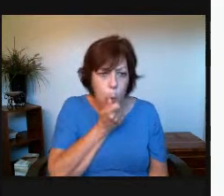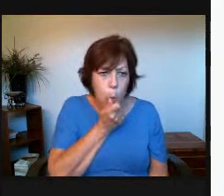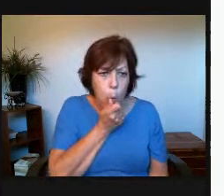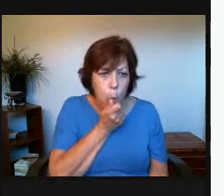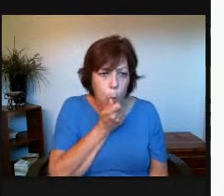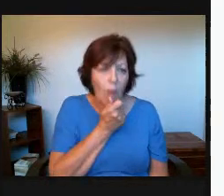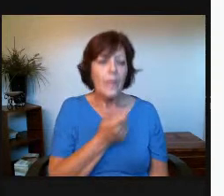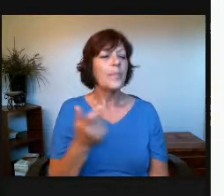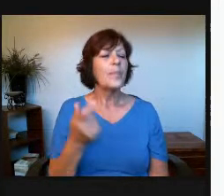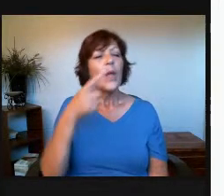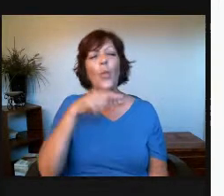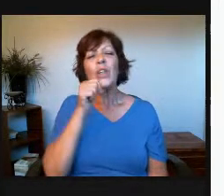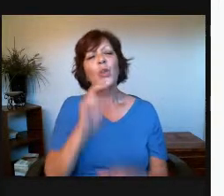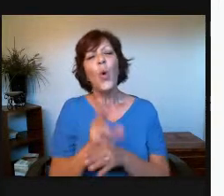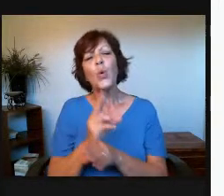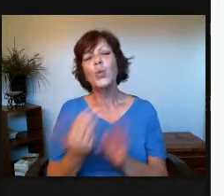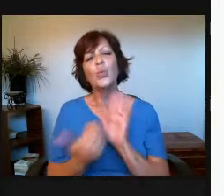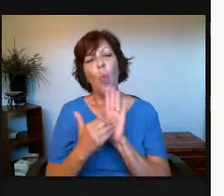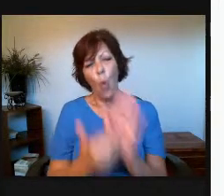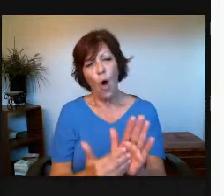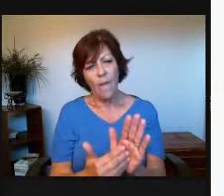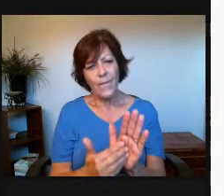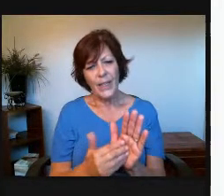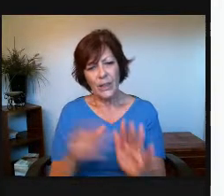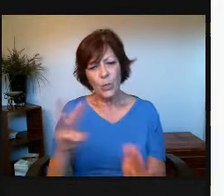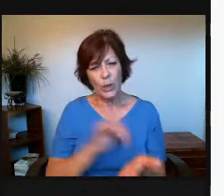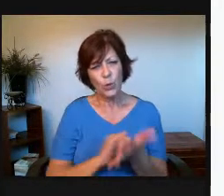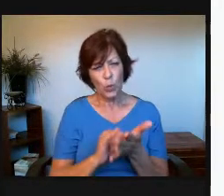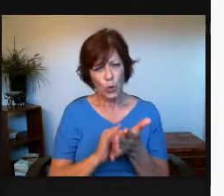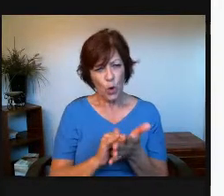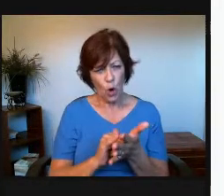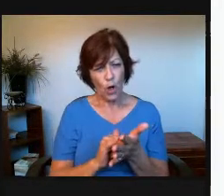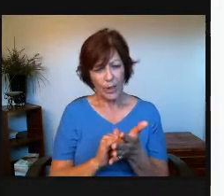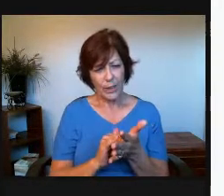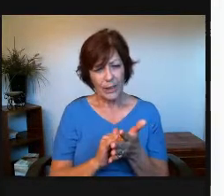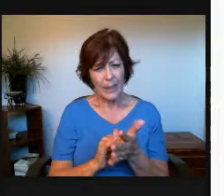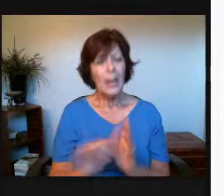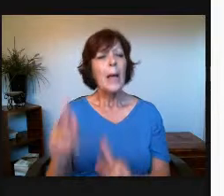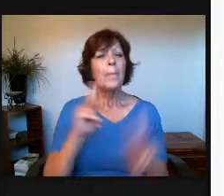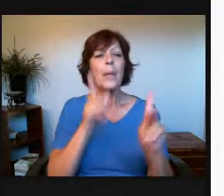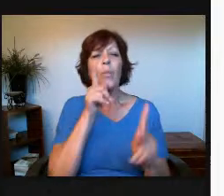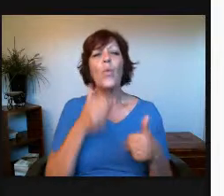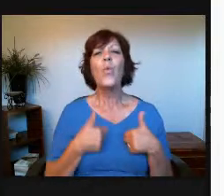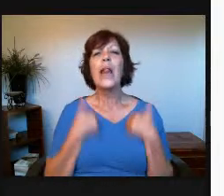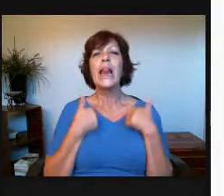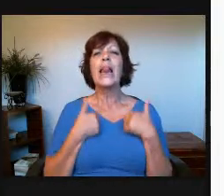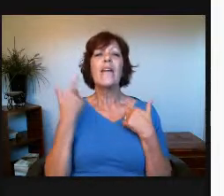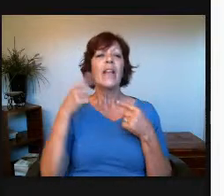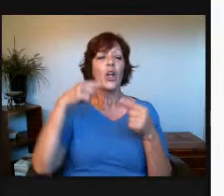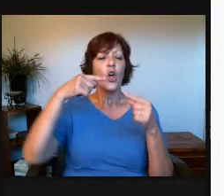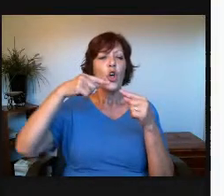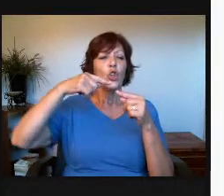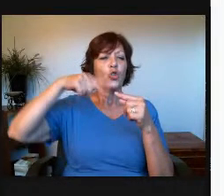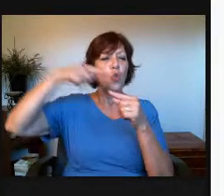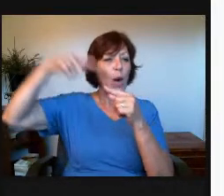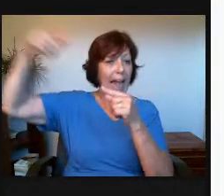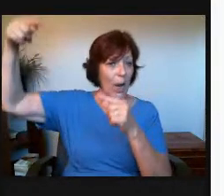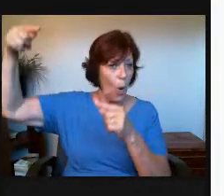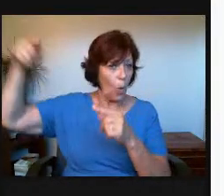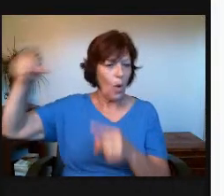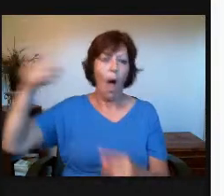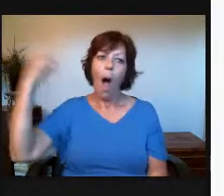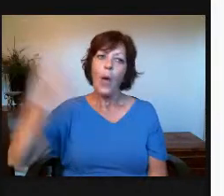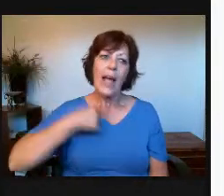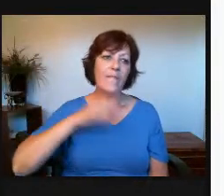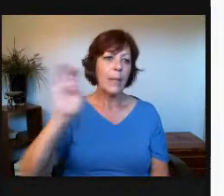we don't use those too much here in Western New York. People who live in Tornado Alley always have